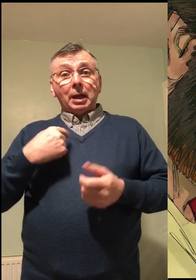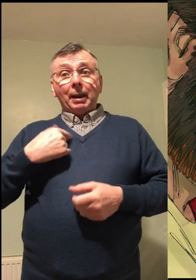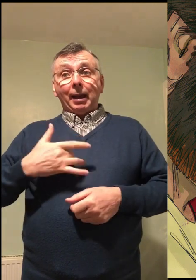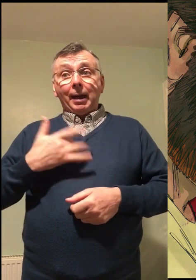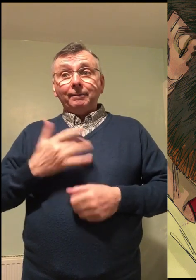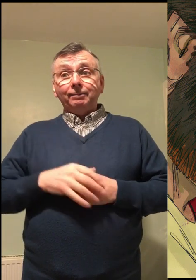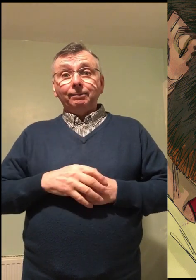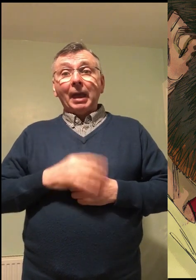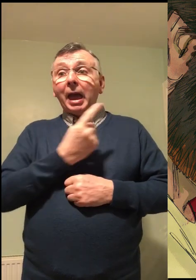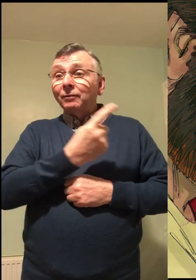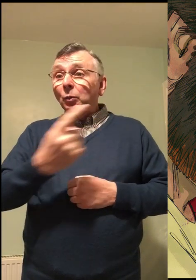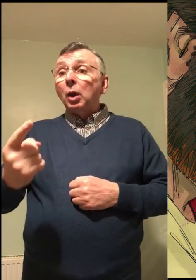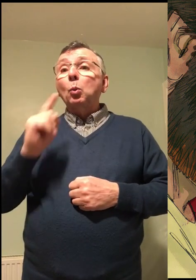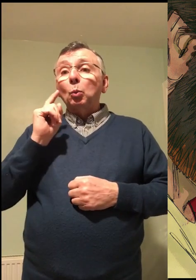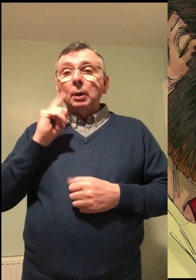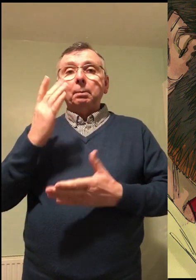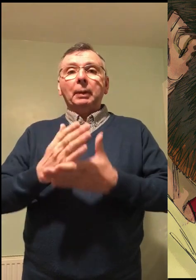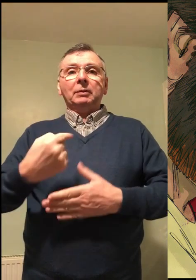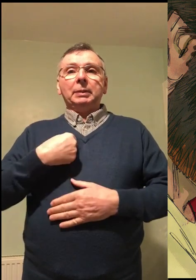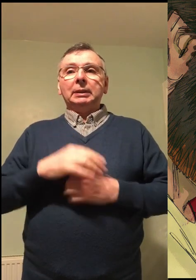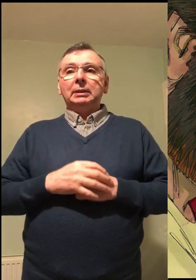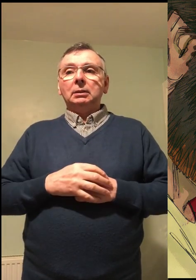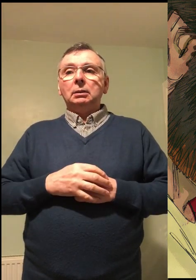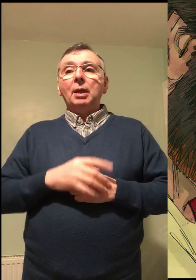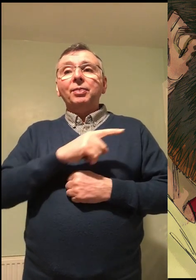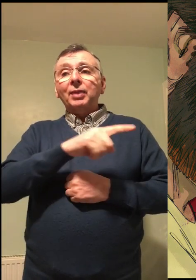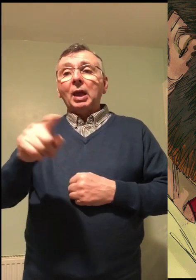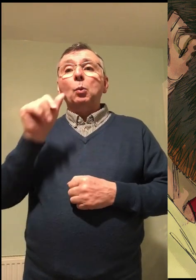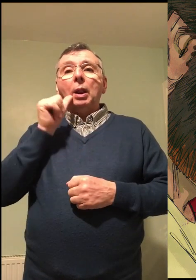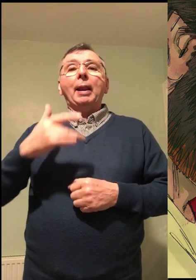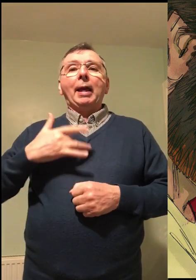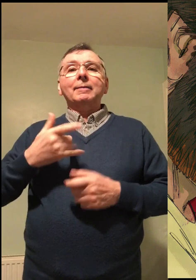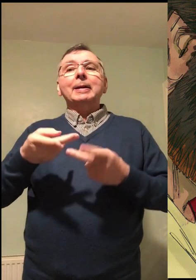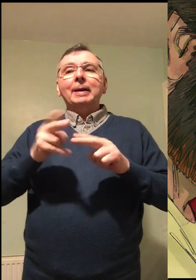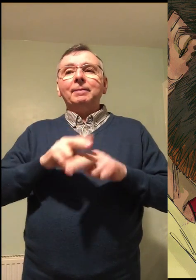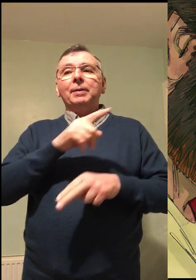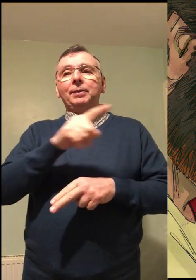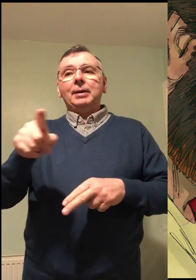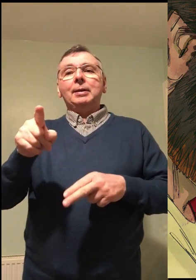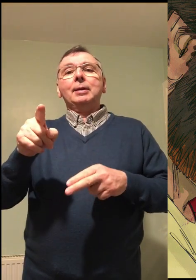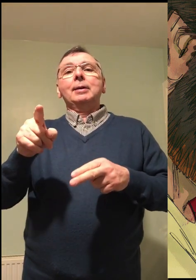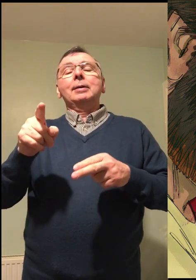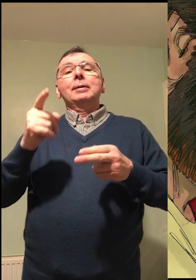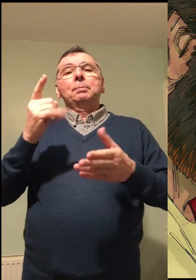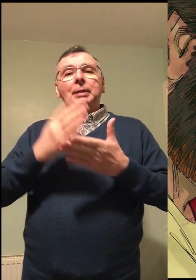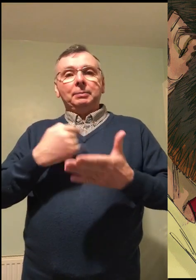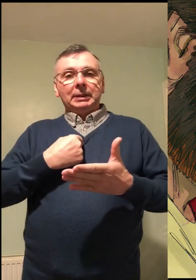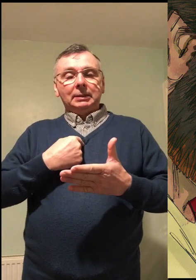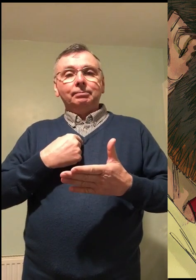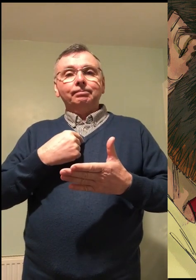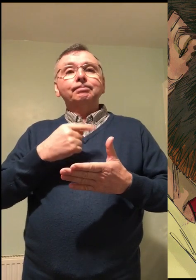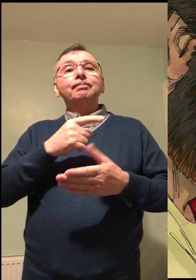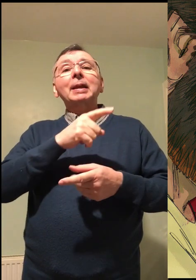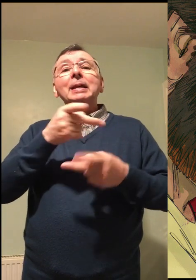Jesus said to her, I am the resurrection and the life. The one who believes in